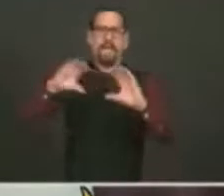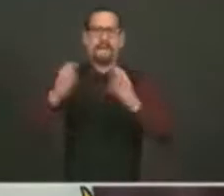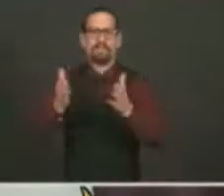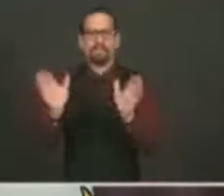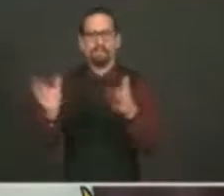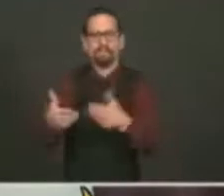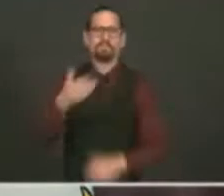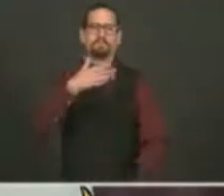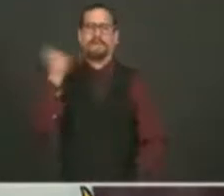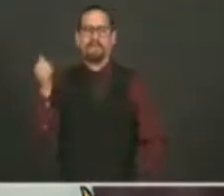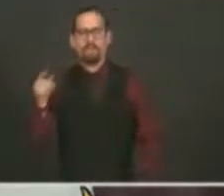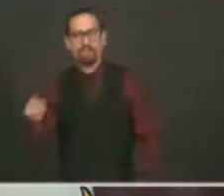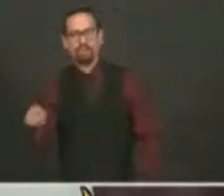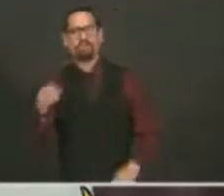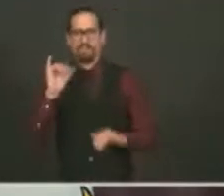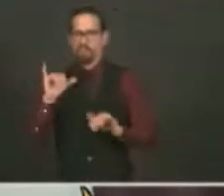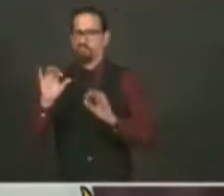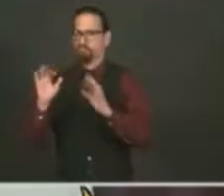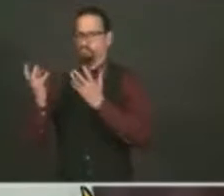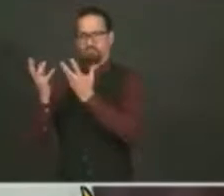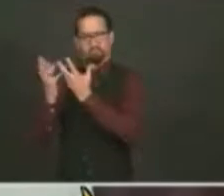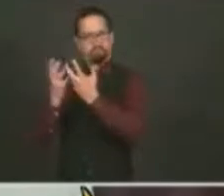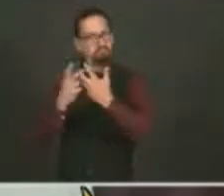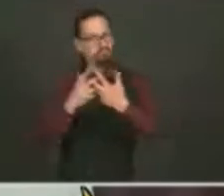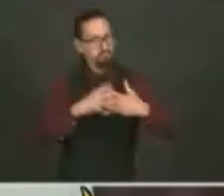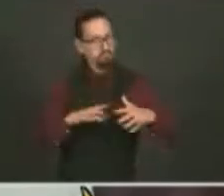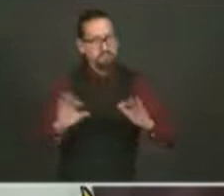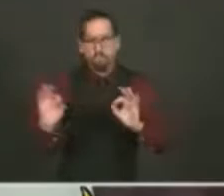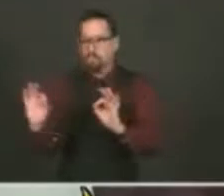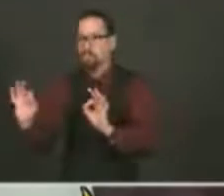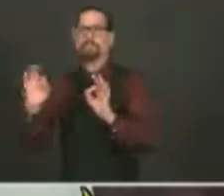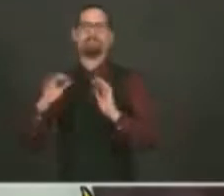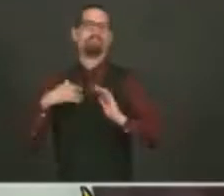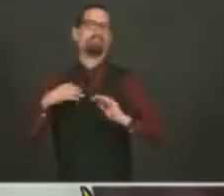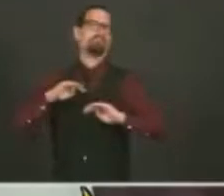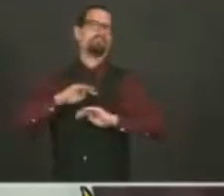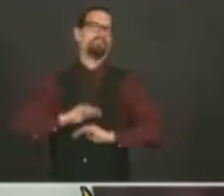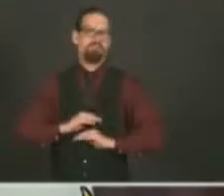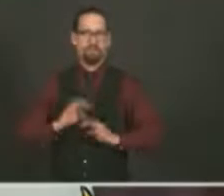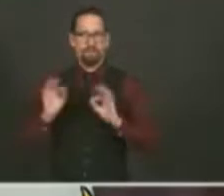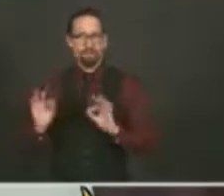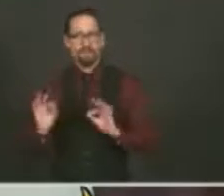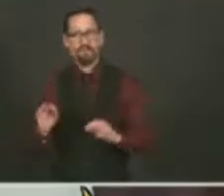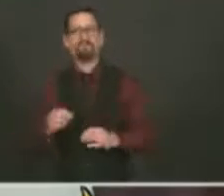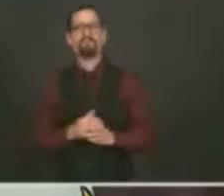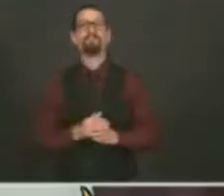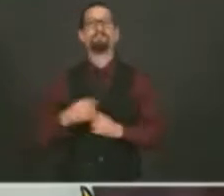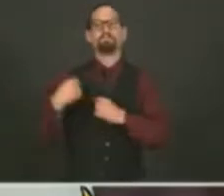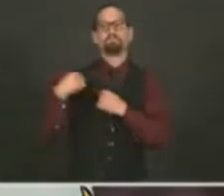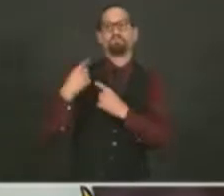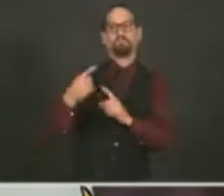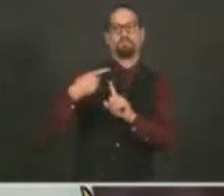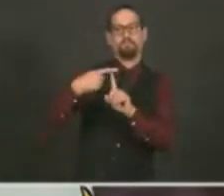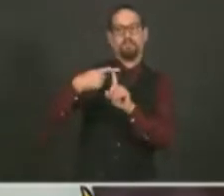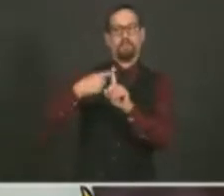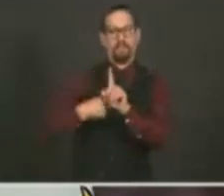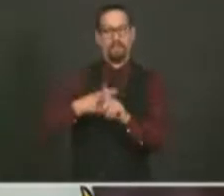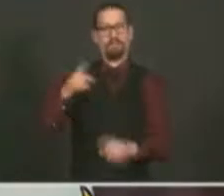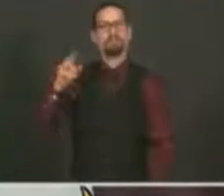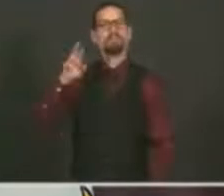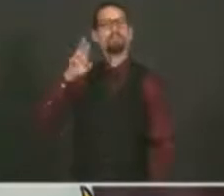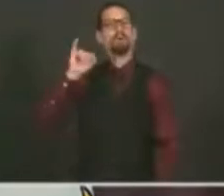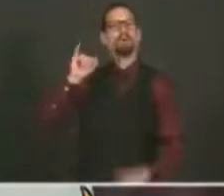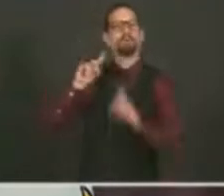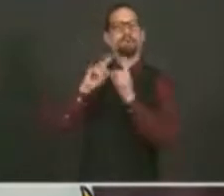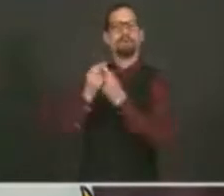is happening. At that time, we also said that after a month of school, RIDO and RIDE would examine a variety of factors and make